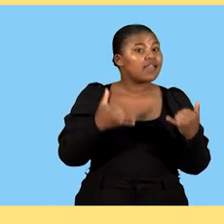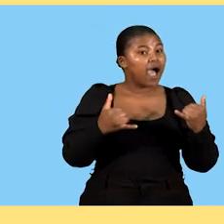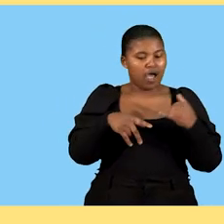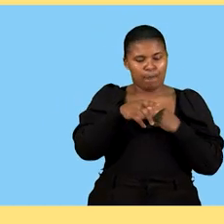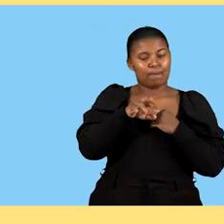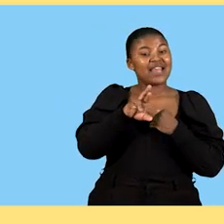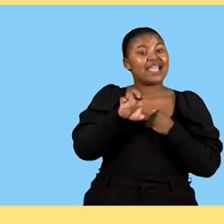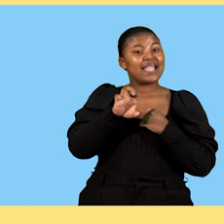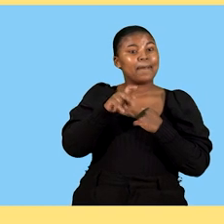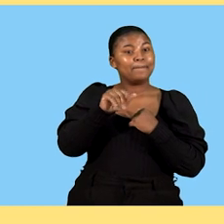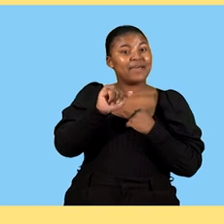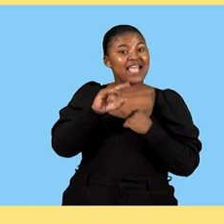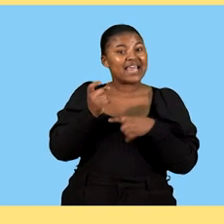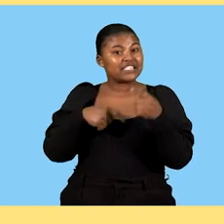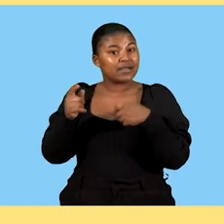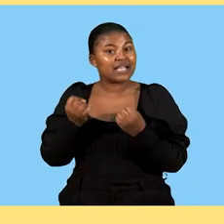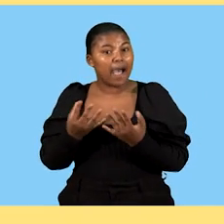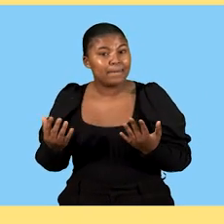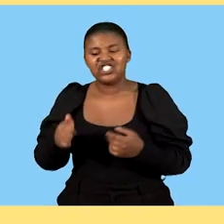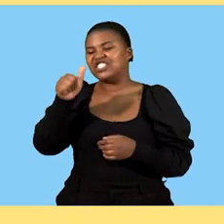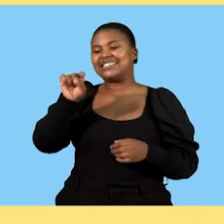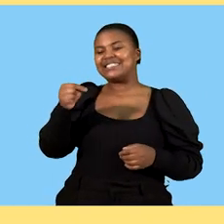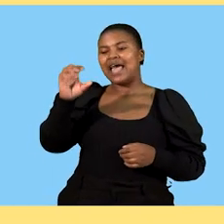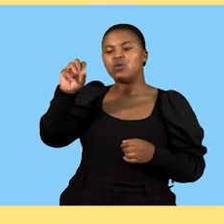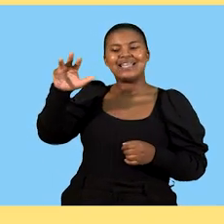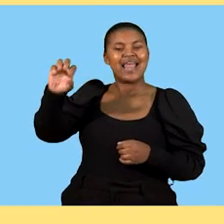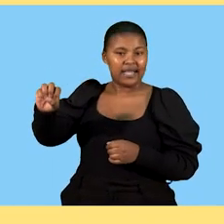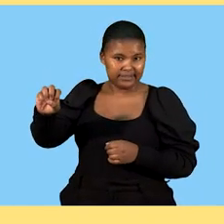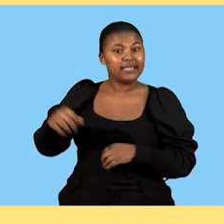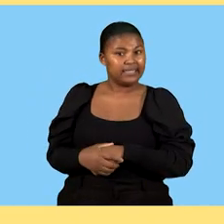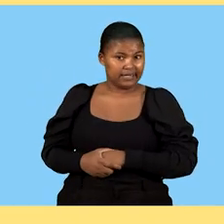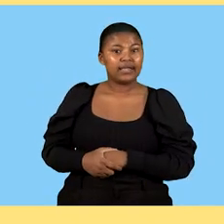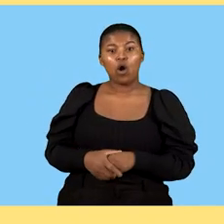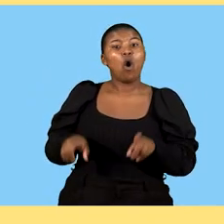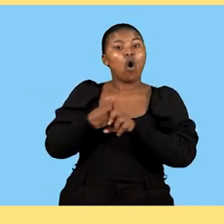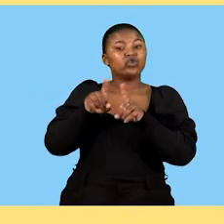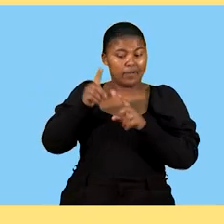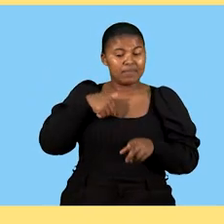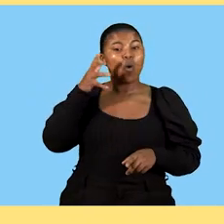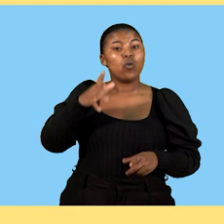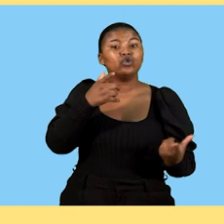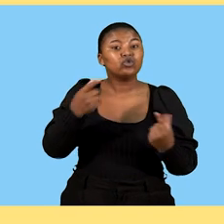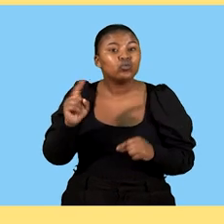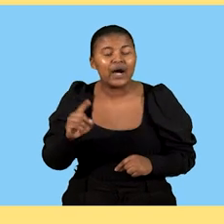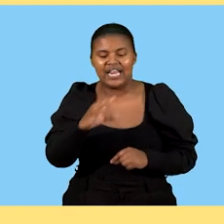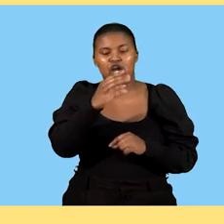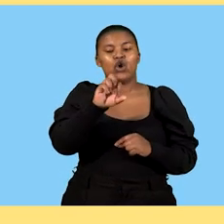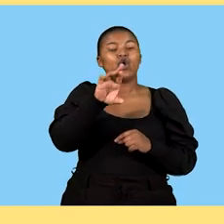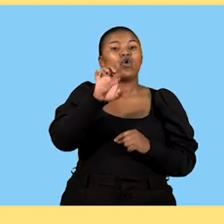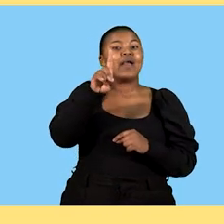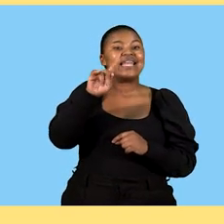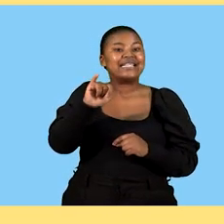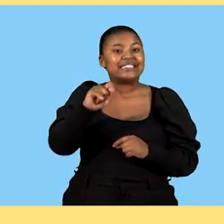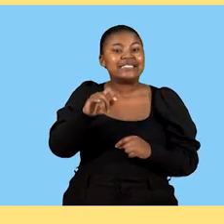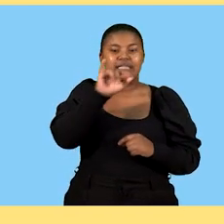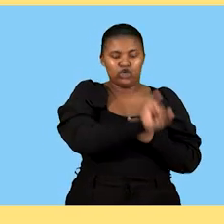credit rent income. I'll credit rent income. I'll come and say rent income, and